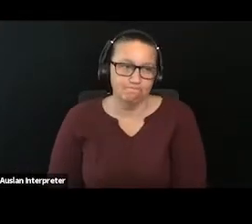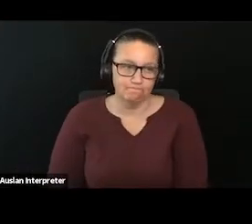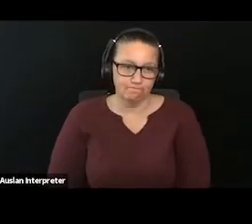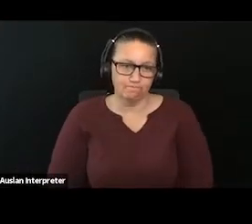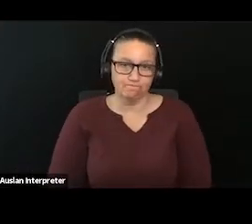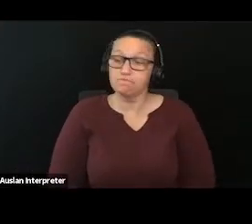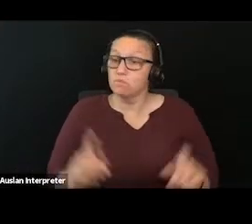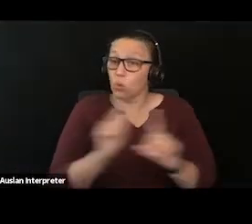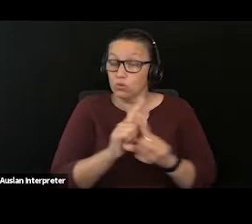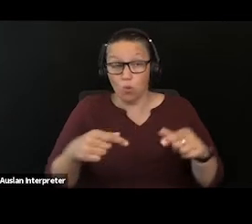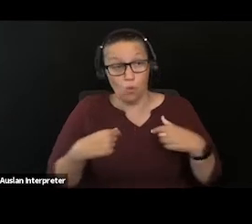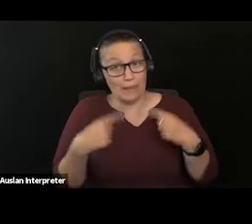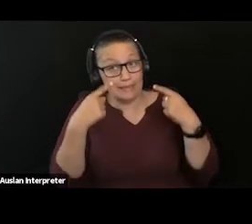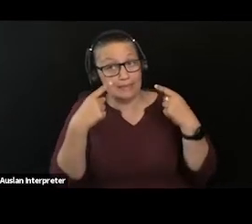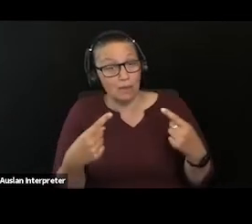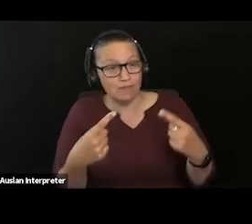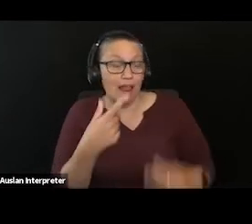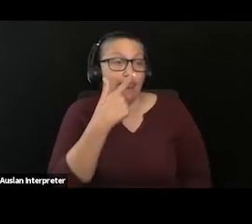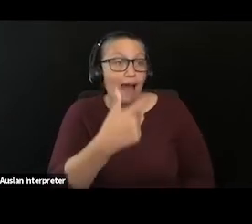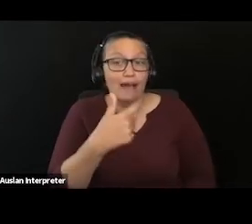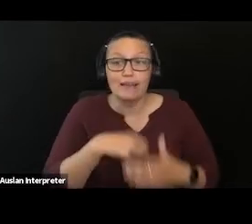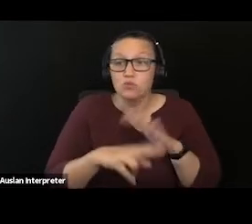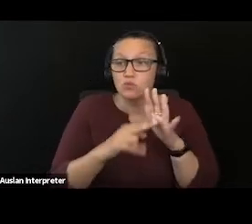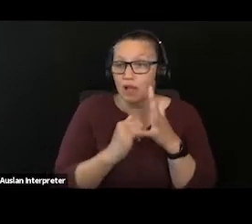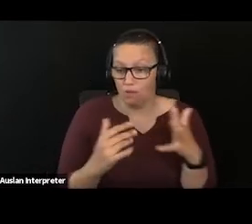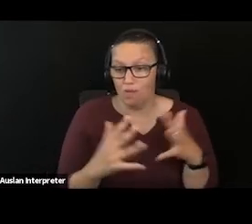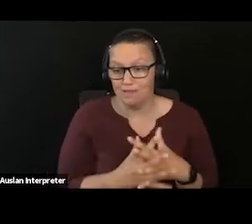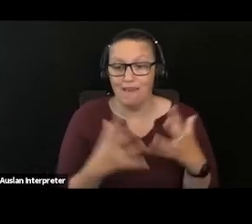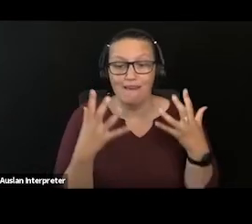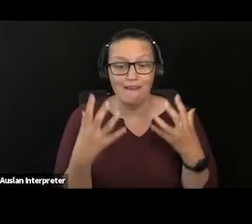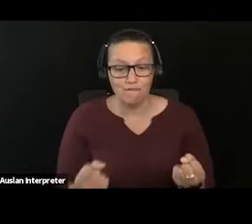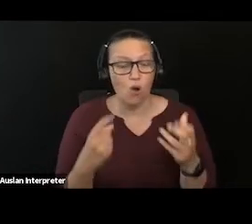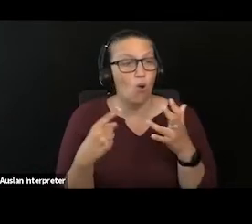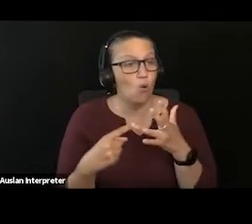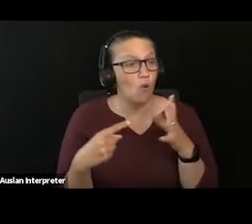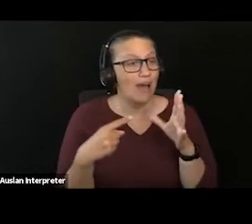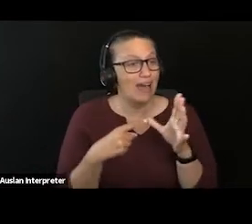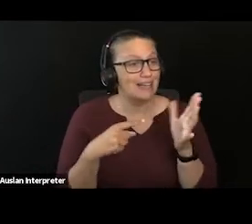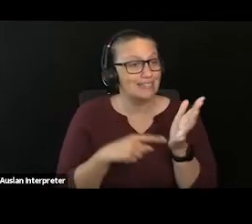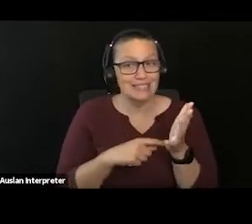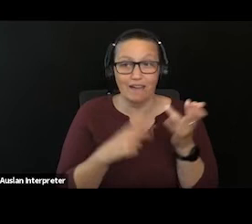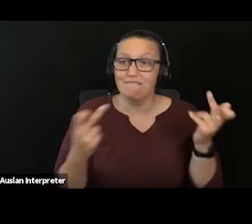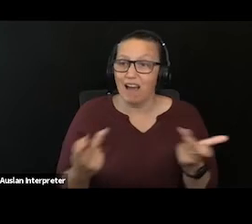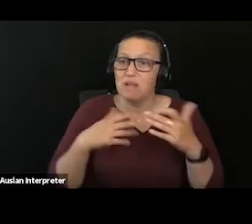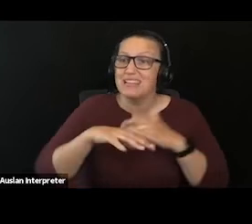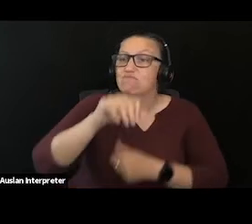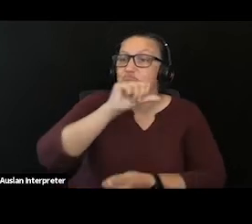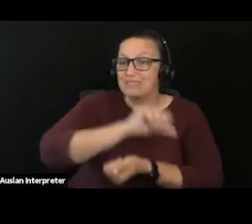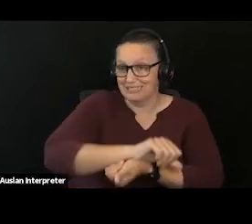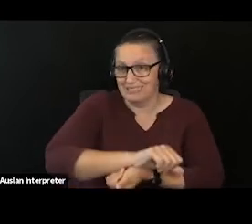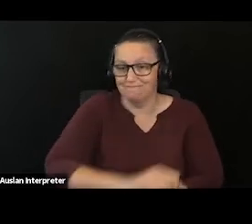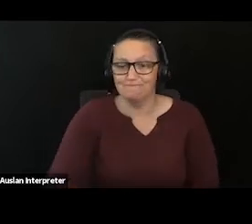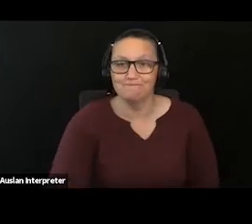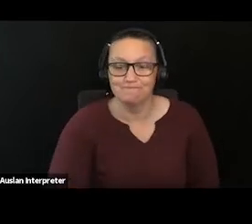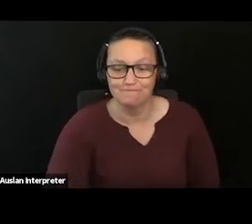We also examined, we're fortunate in New South Wales to have OAT available in prison for people who are